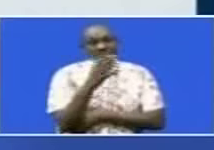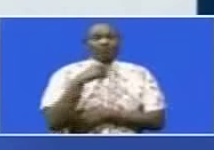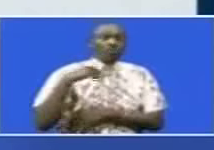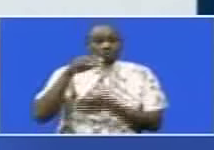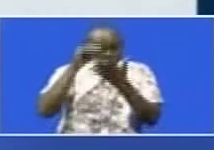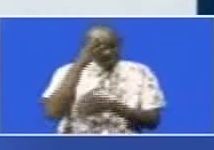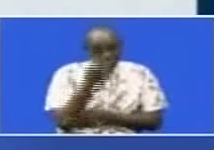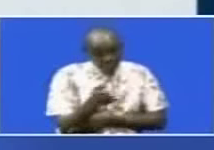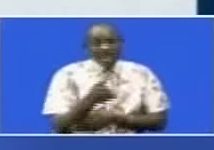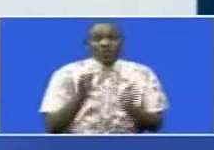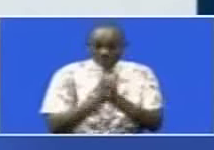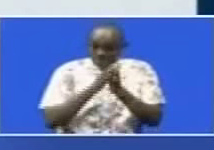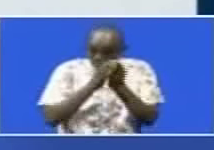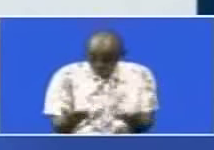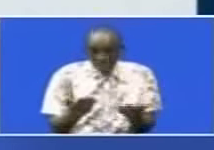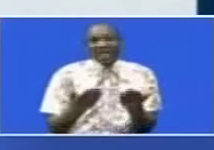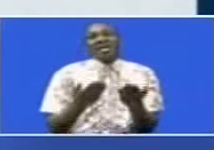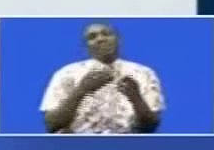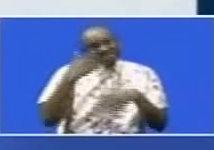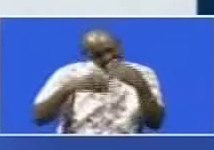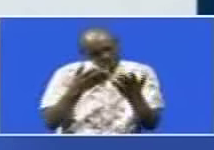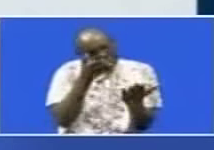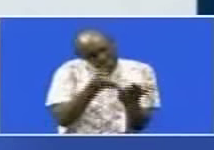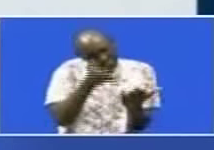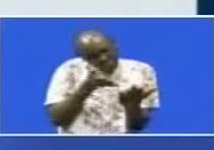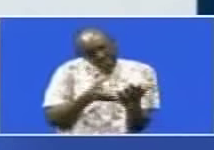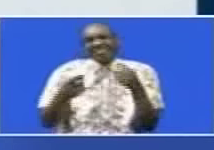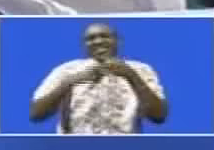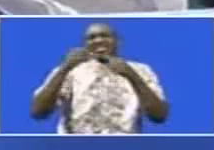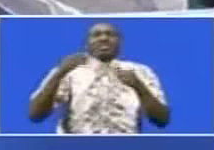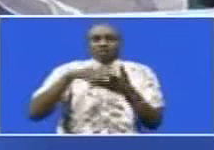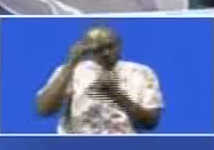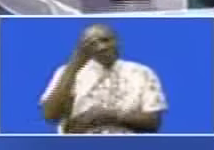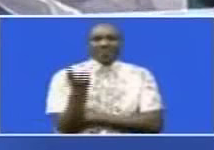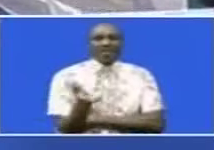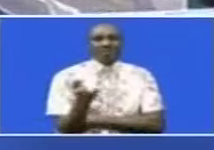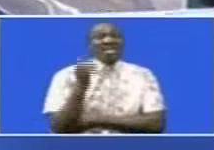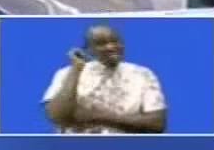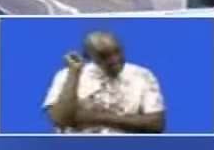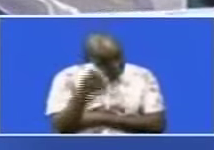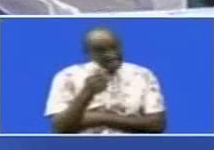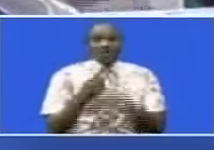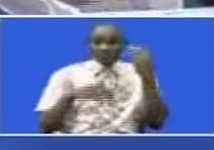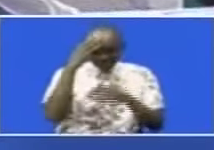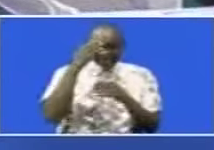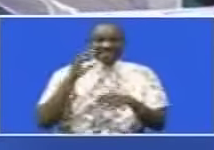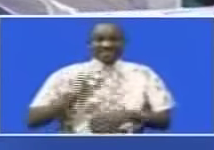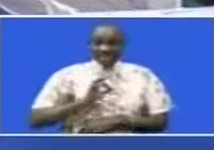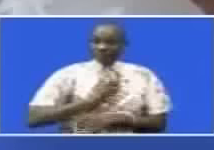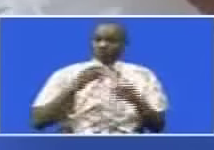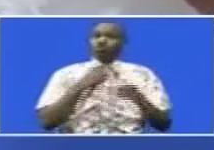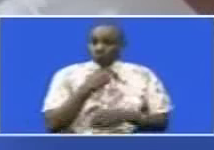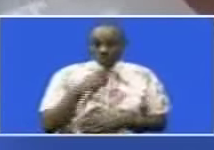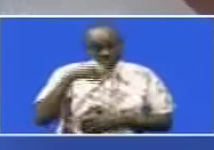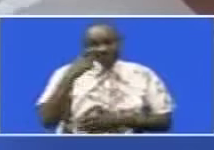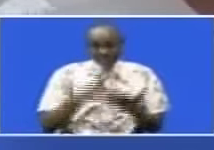and recovered exercise books with examination related materials from over 60 candidates. Kenya University Staff Union, meeting under the Trade